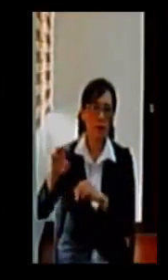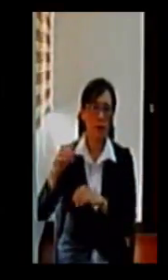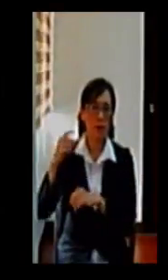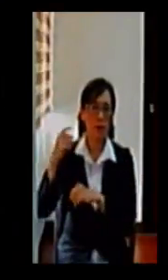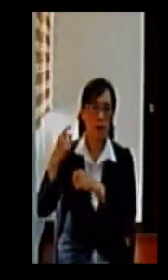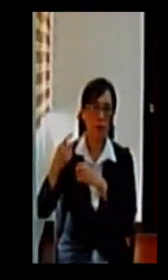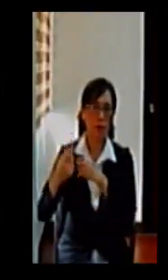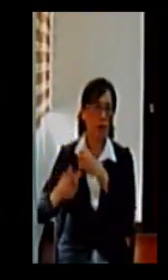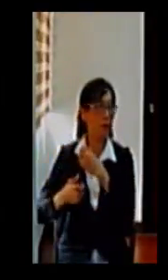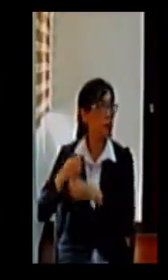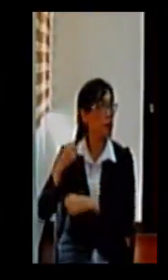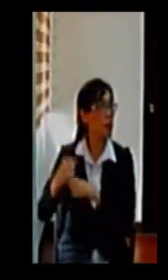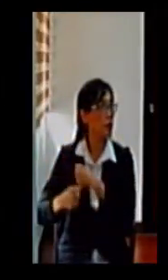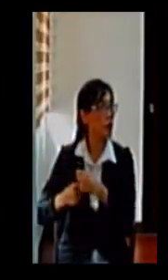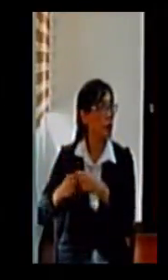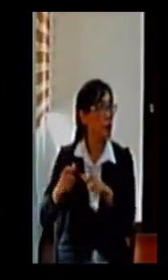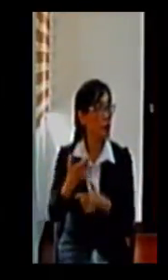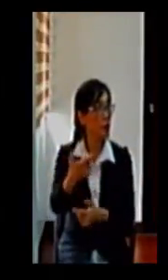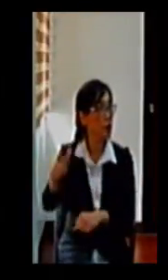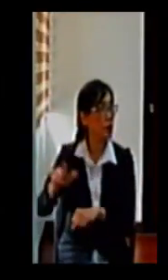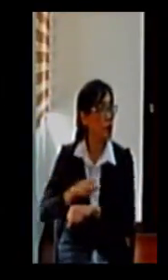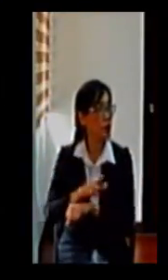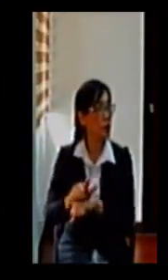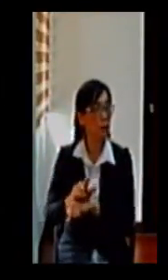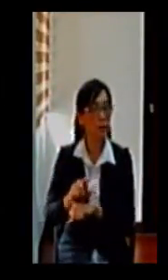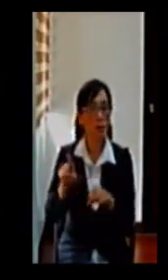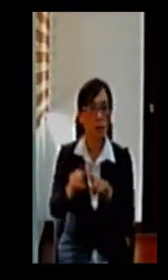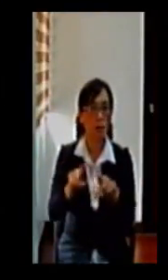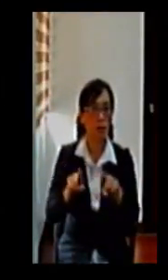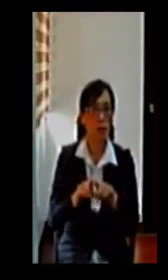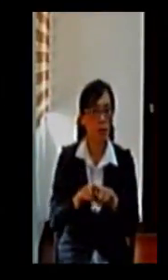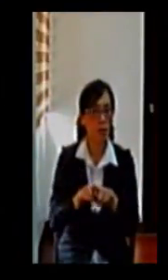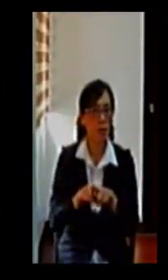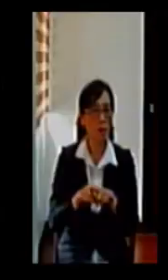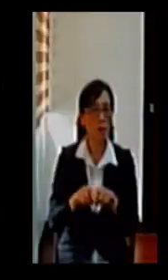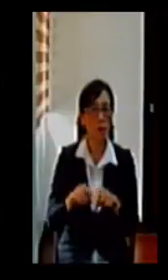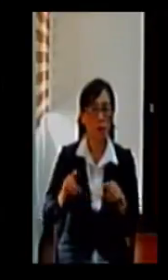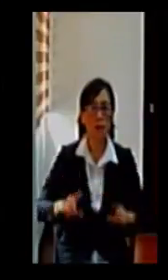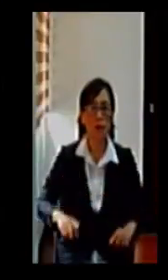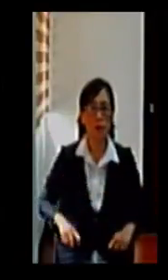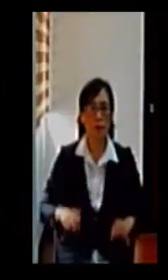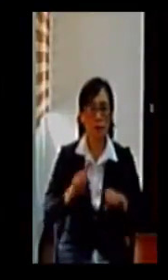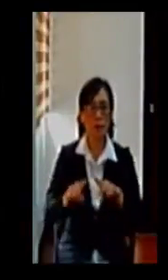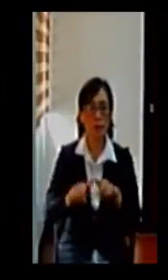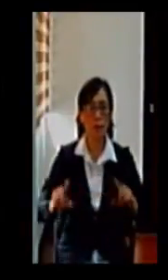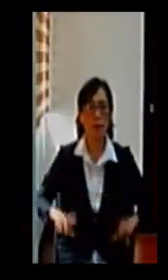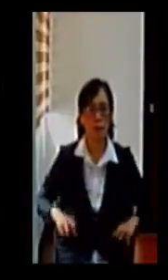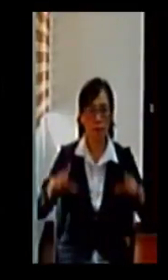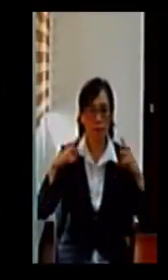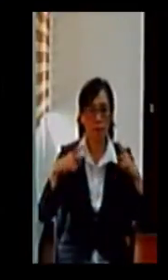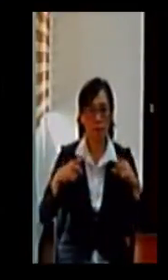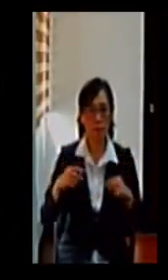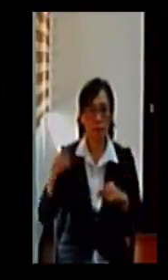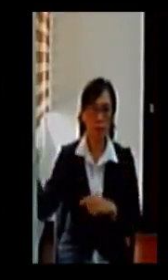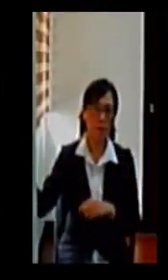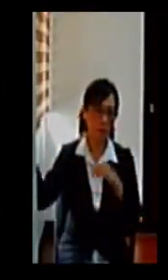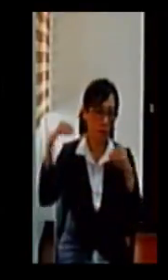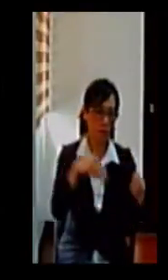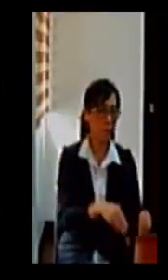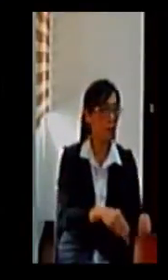retreat to the forest. And these are and also the biodiversity that retreat from lowlands and